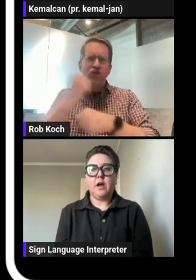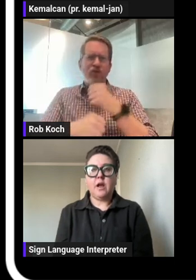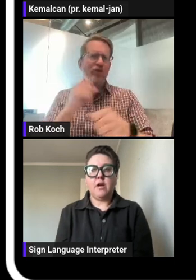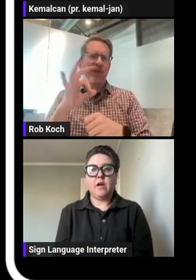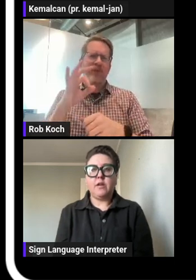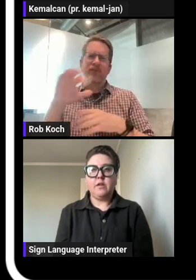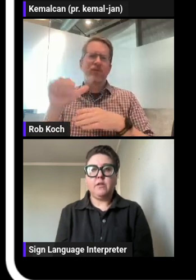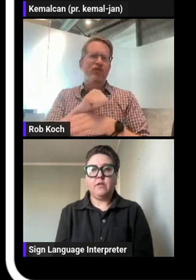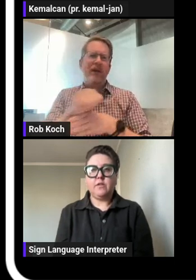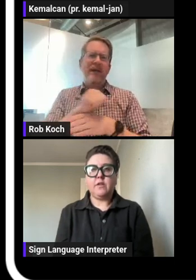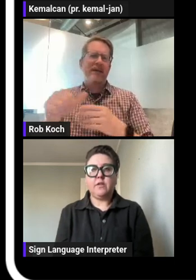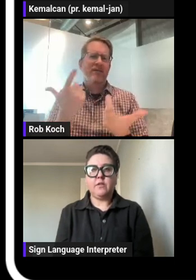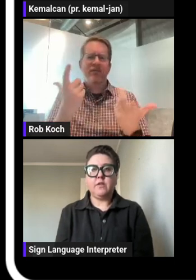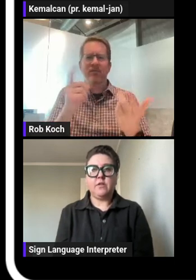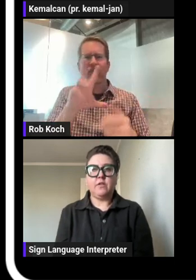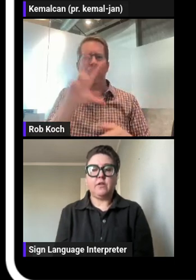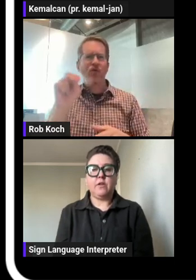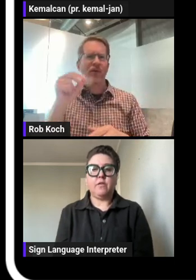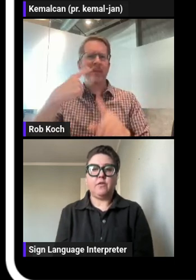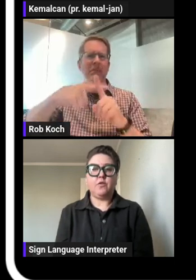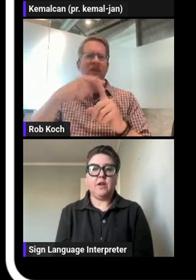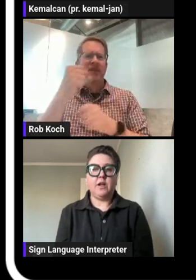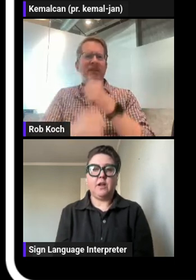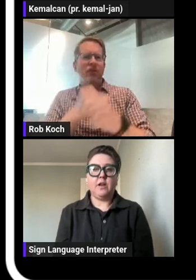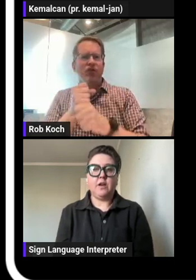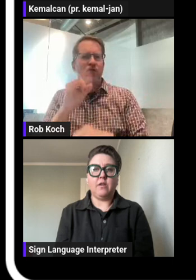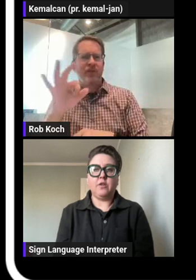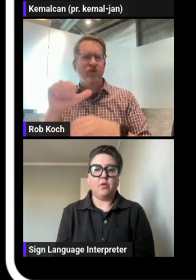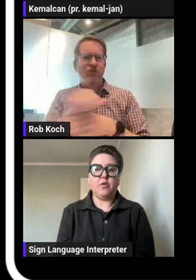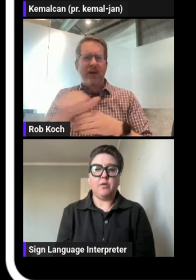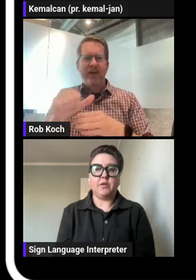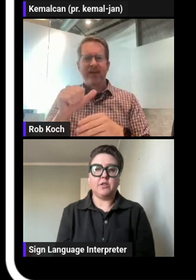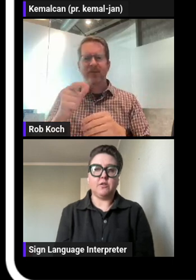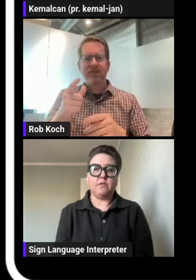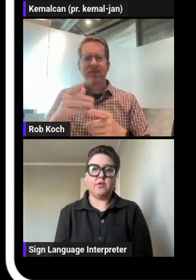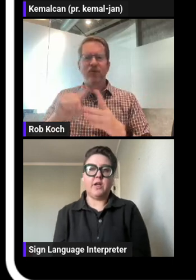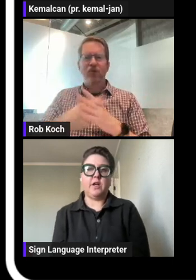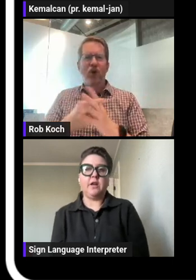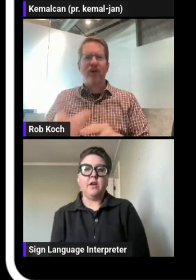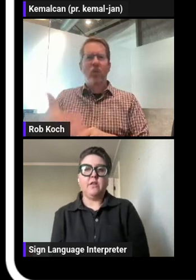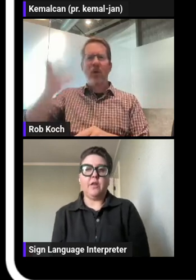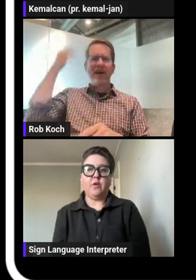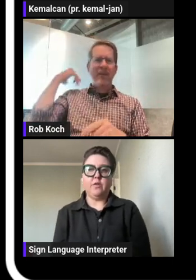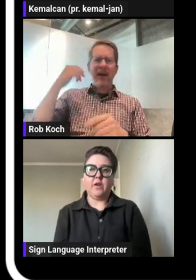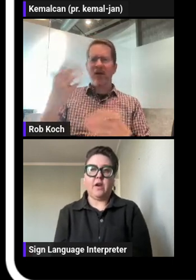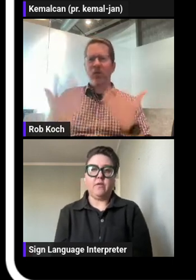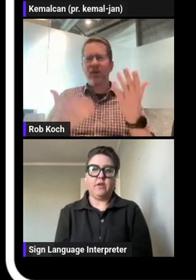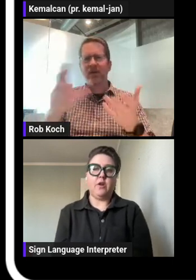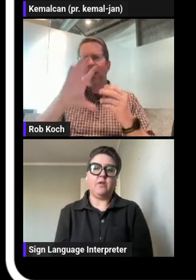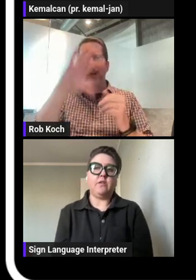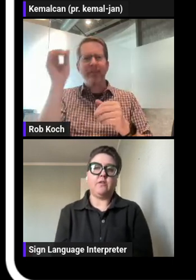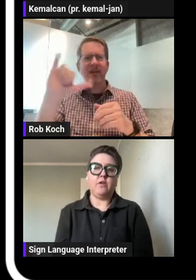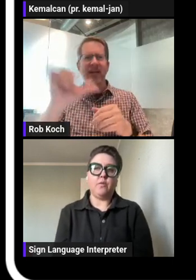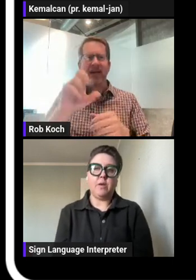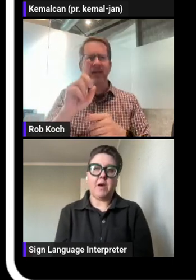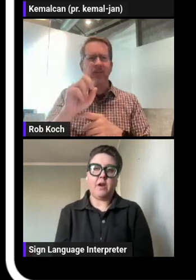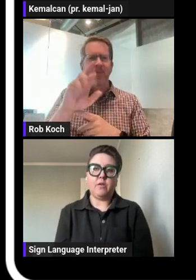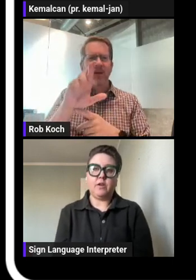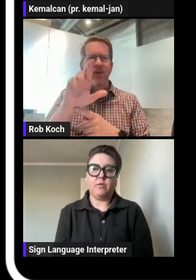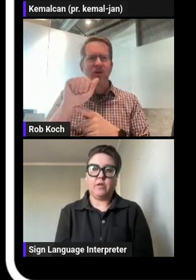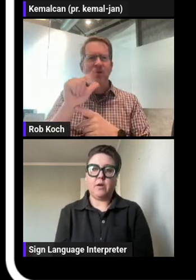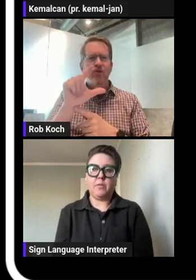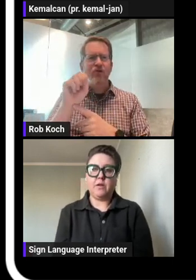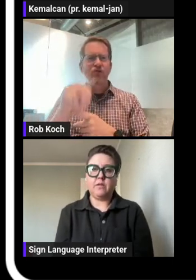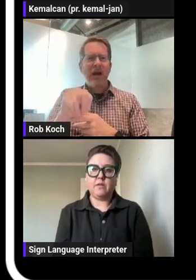they, years and years and years of training, 30 plus years of training that those have, they started way